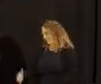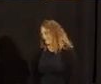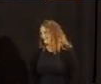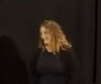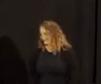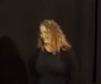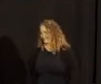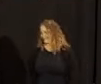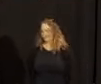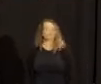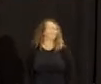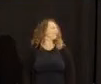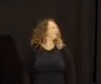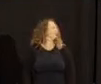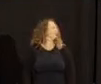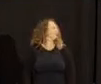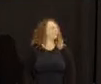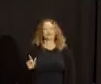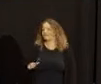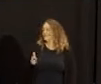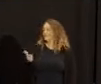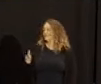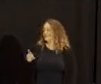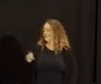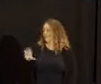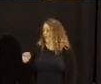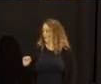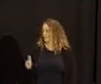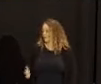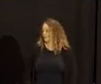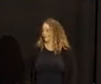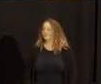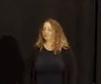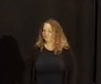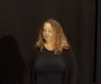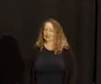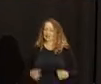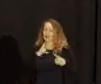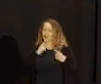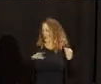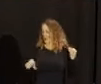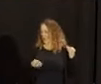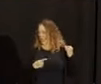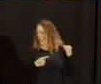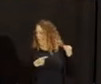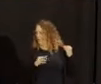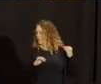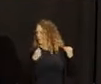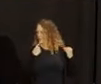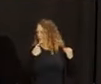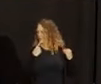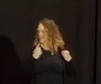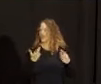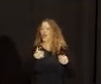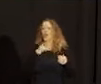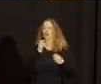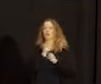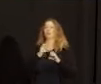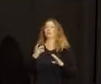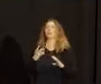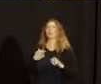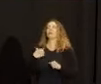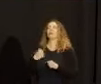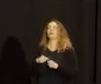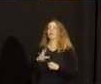response, Maria. Rebecca, we'll turn to you next. I would really just add to what Maria said. I mean, I remember talking